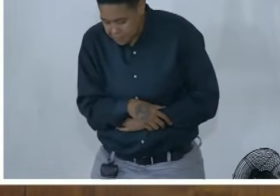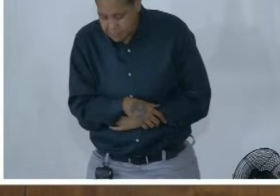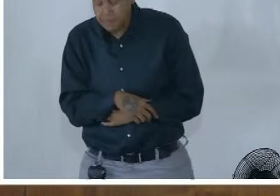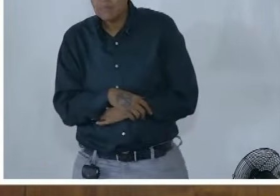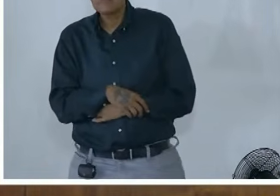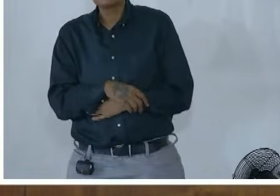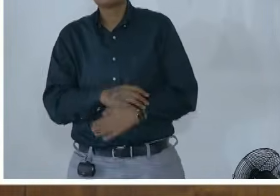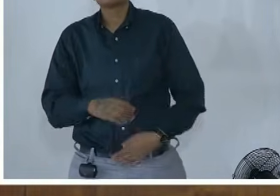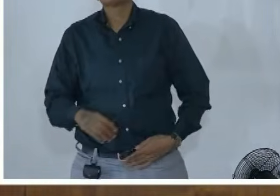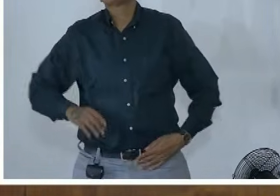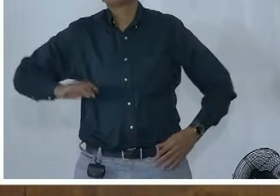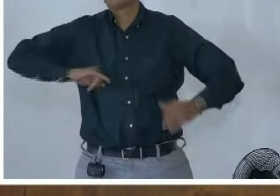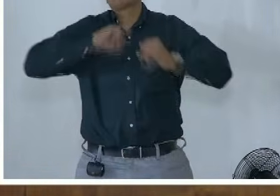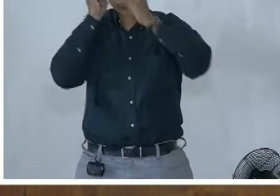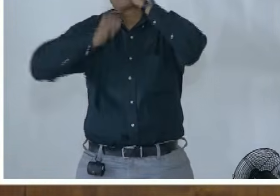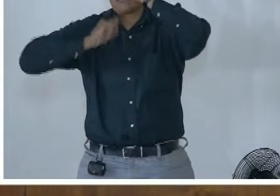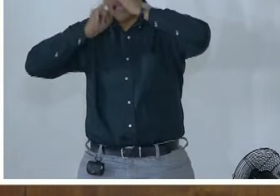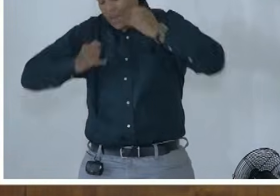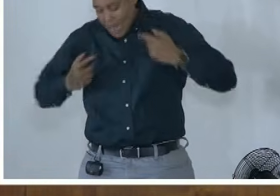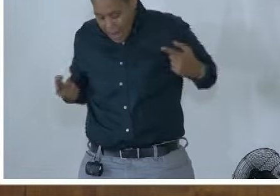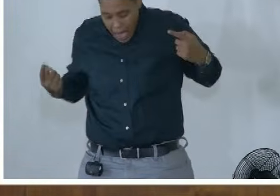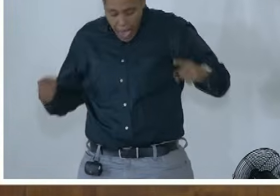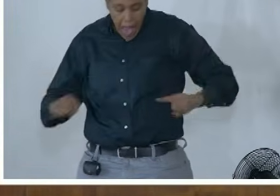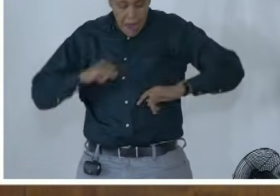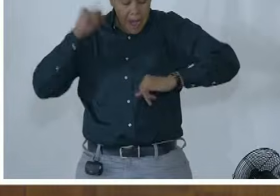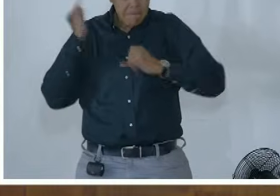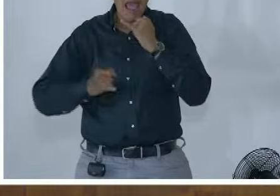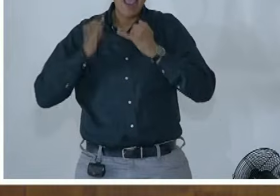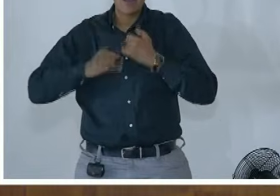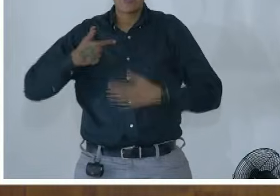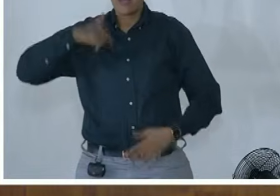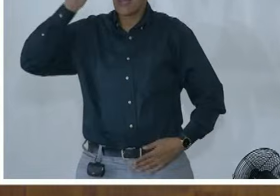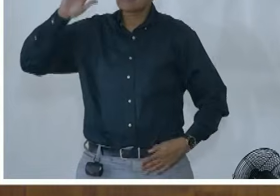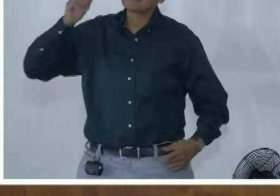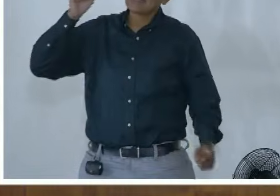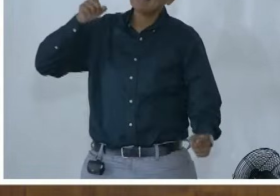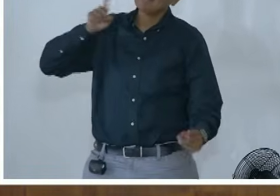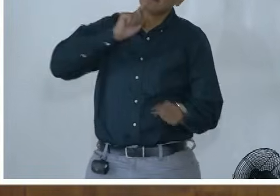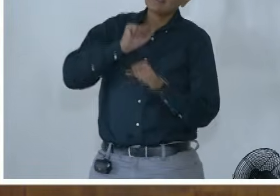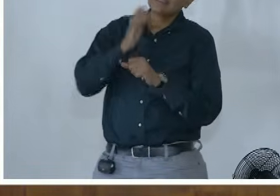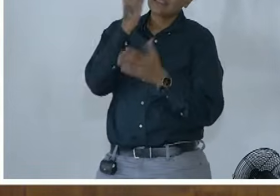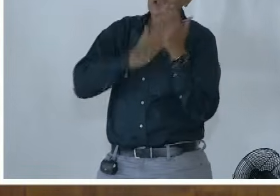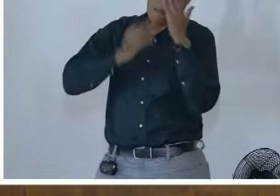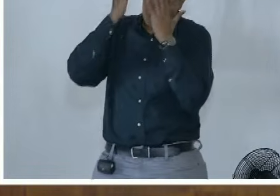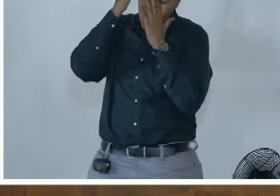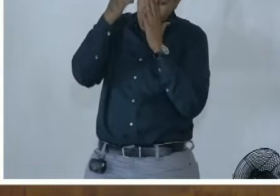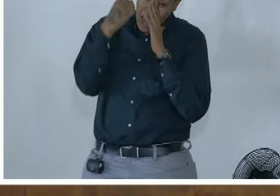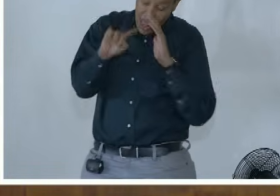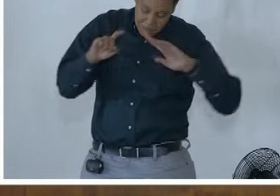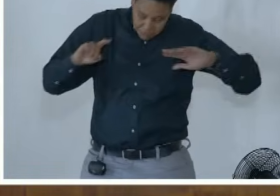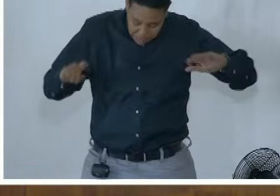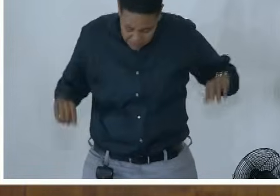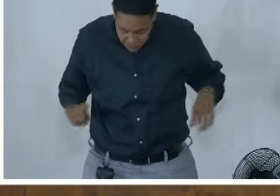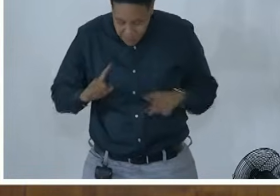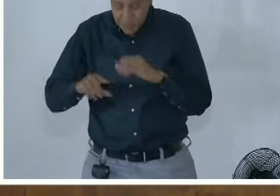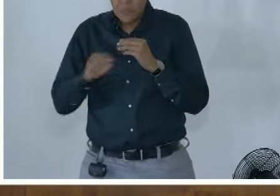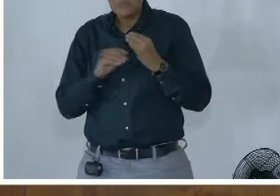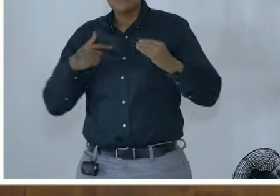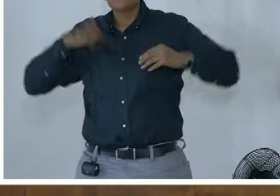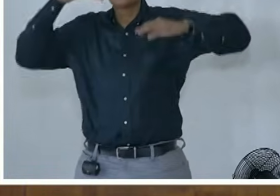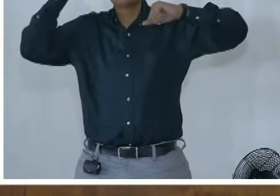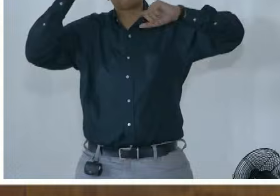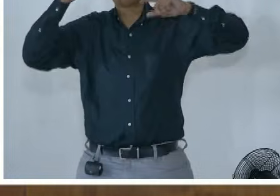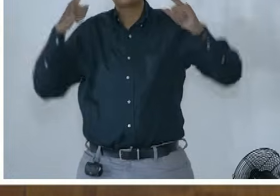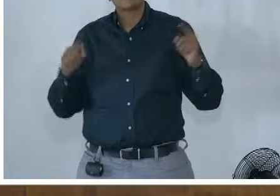And finally, and I've given this one some thought, but I am